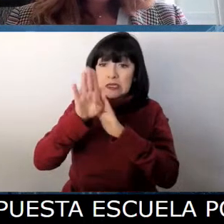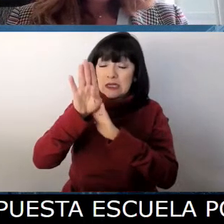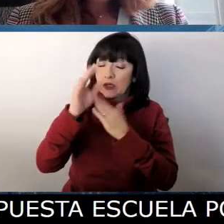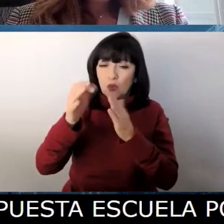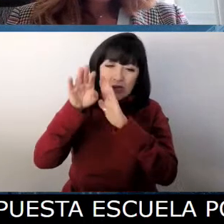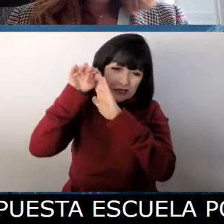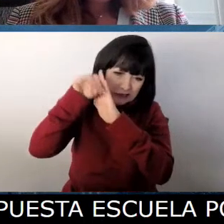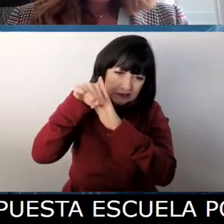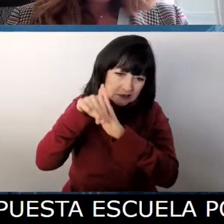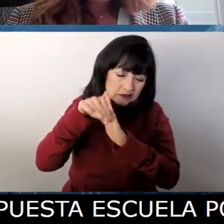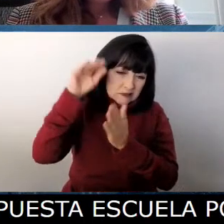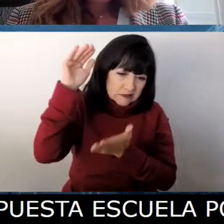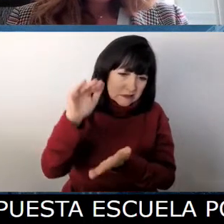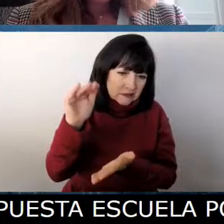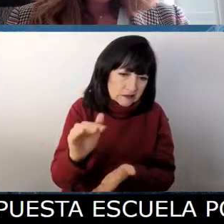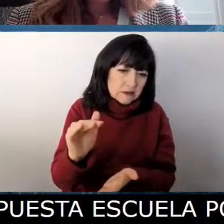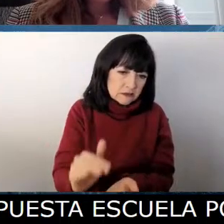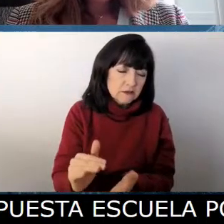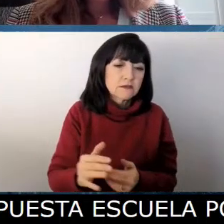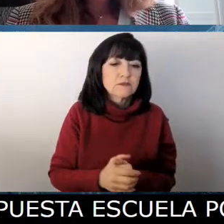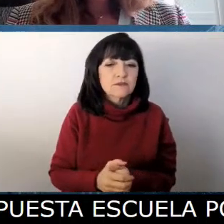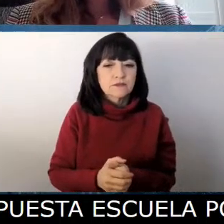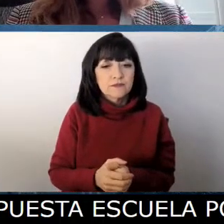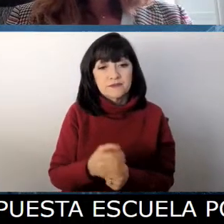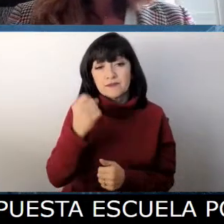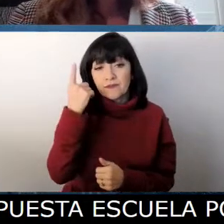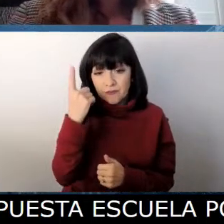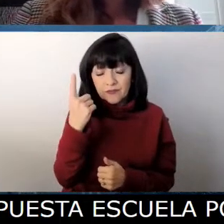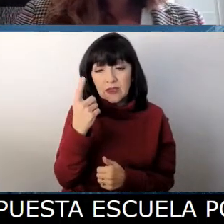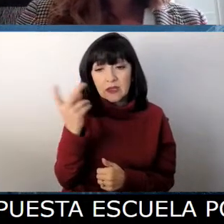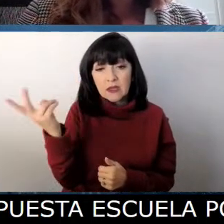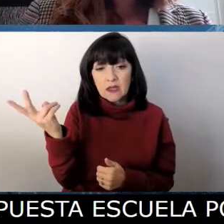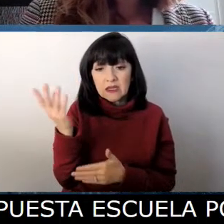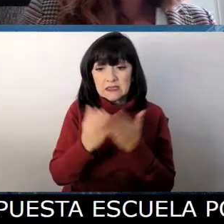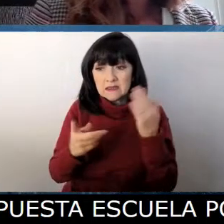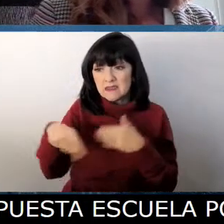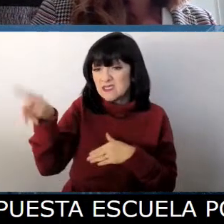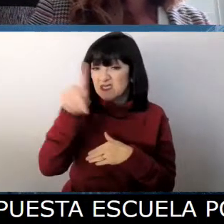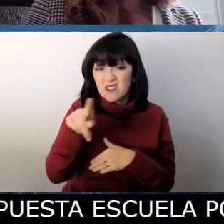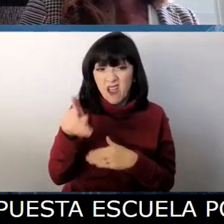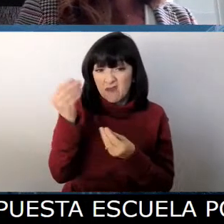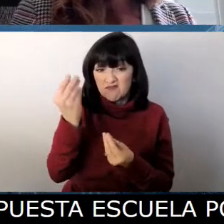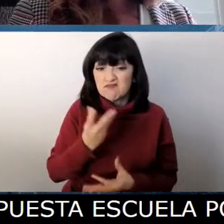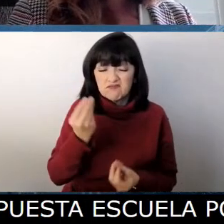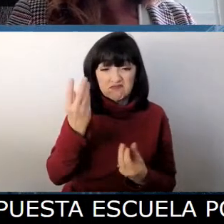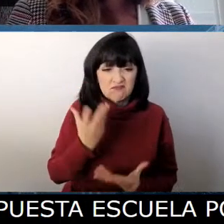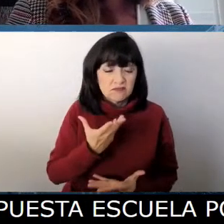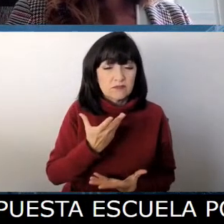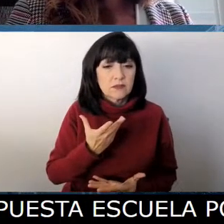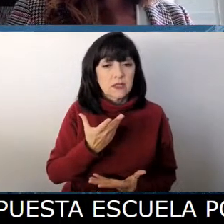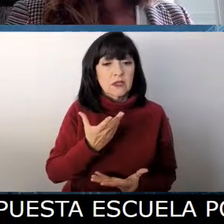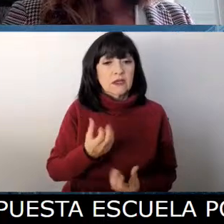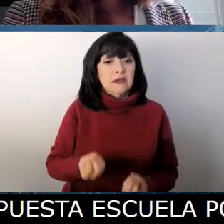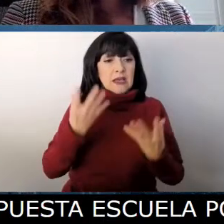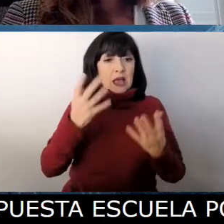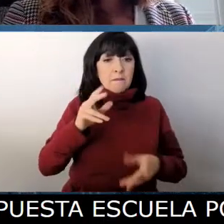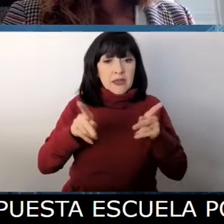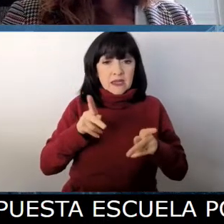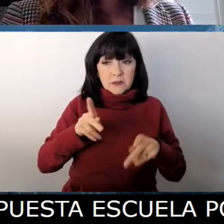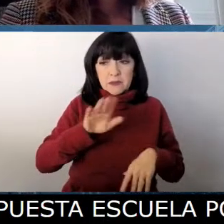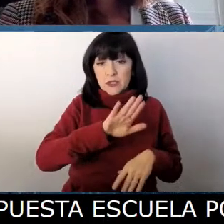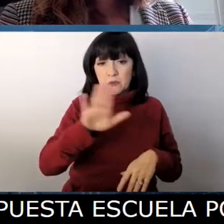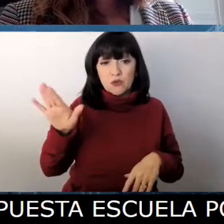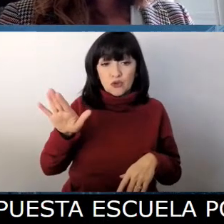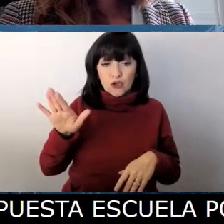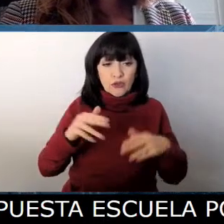but the number of their staff with COVID is reduced. And, we're just going to have to keep our nose to the grindstone through this